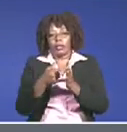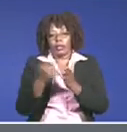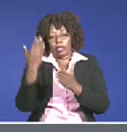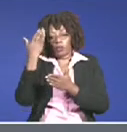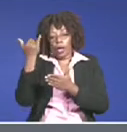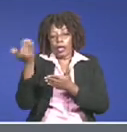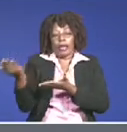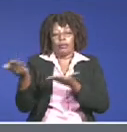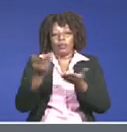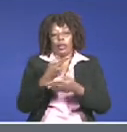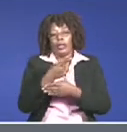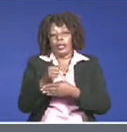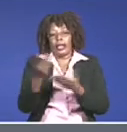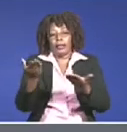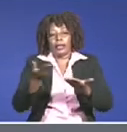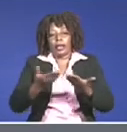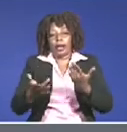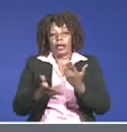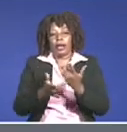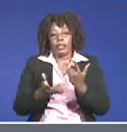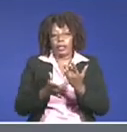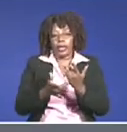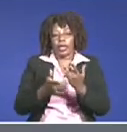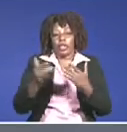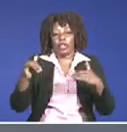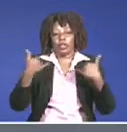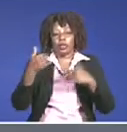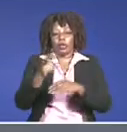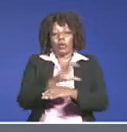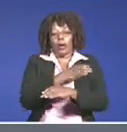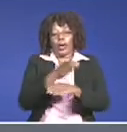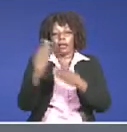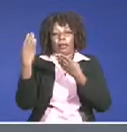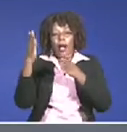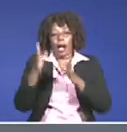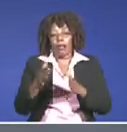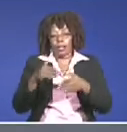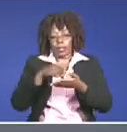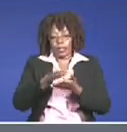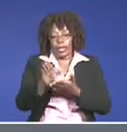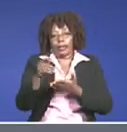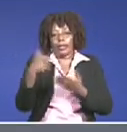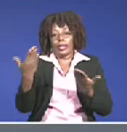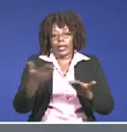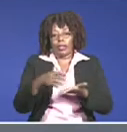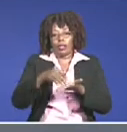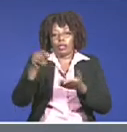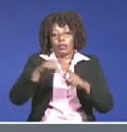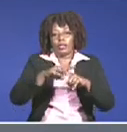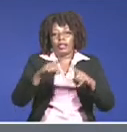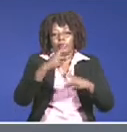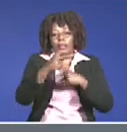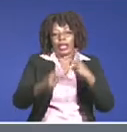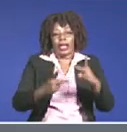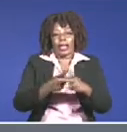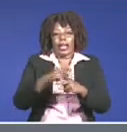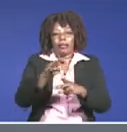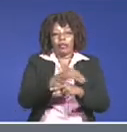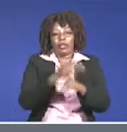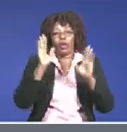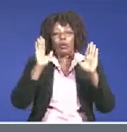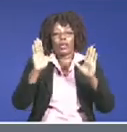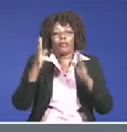brought them here, and I contacted the National Youth Choir of the Bahamas, who sent me here to learn about the different kinds of music. And I just think it's an